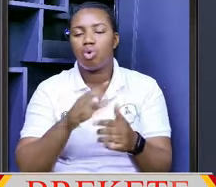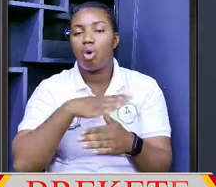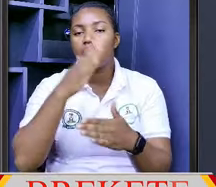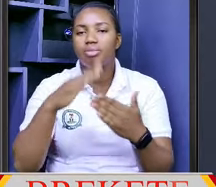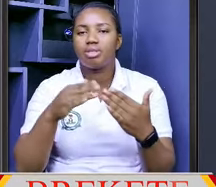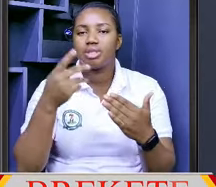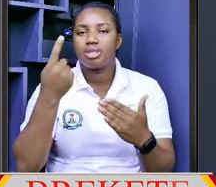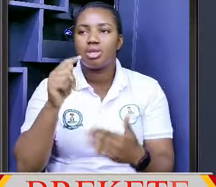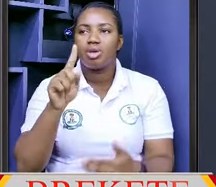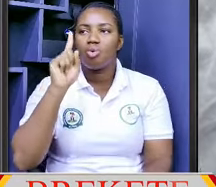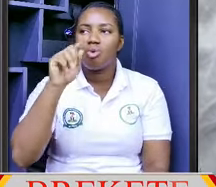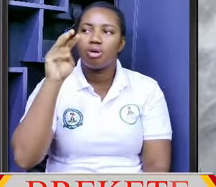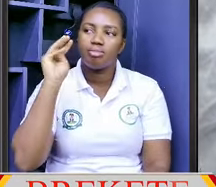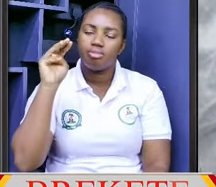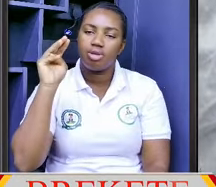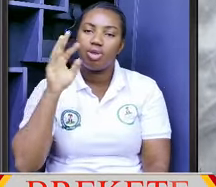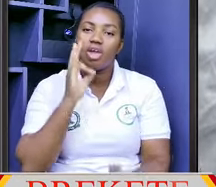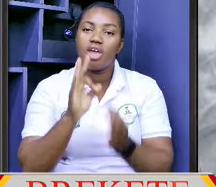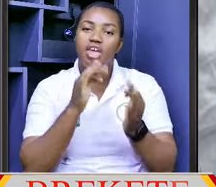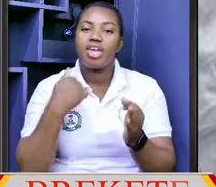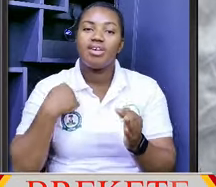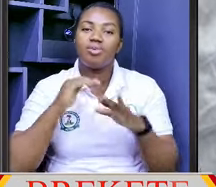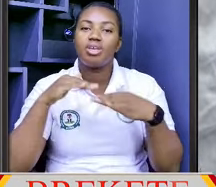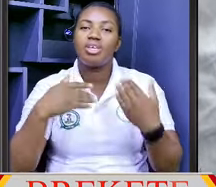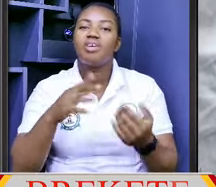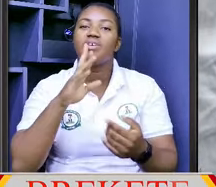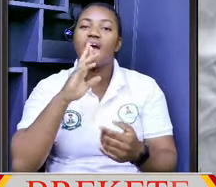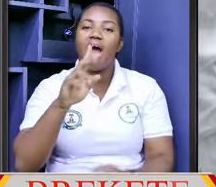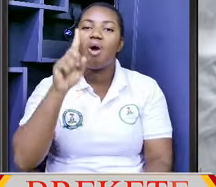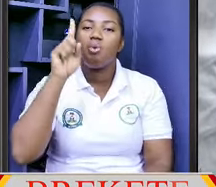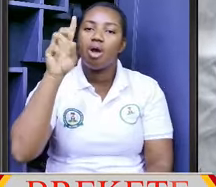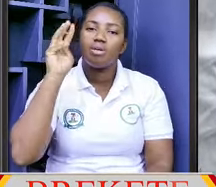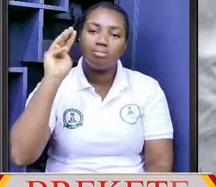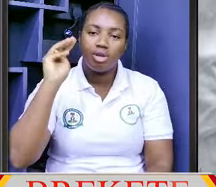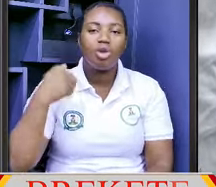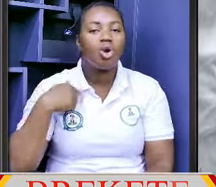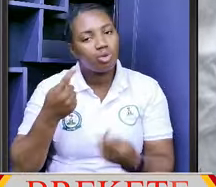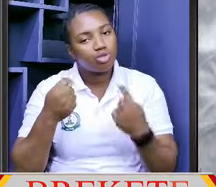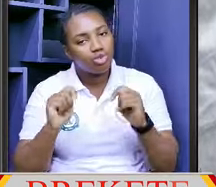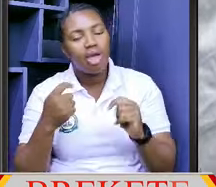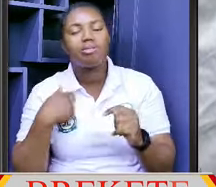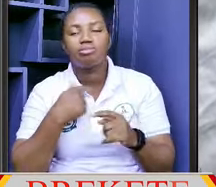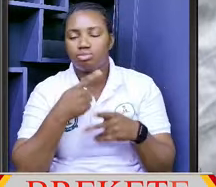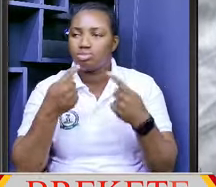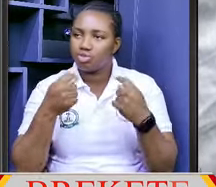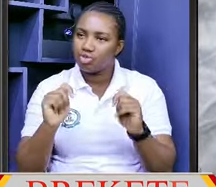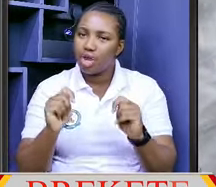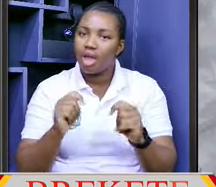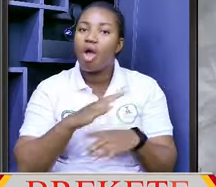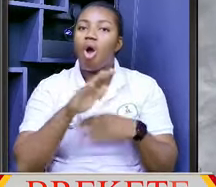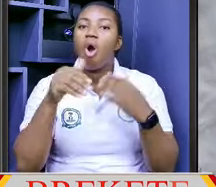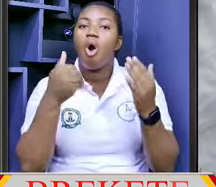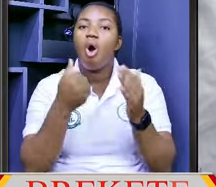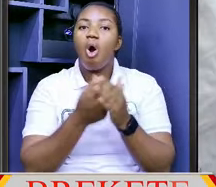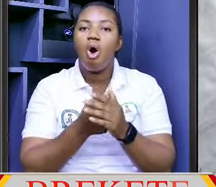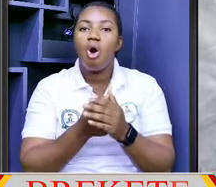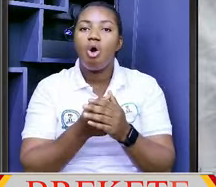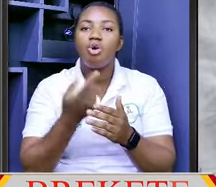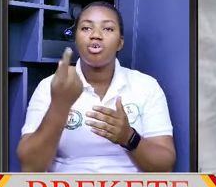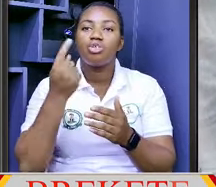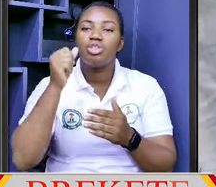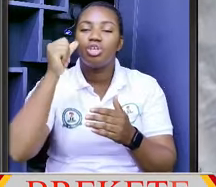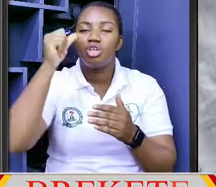naira. If we give her 1 million naira, we try, Abi, we not try. The whole of her